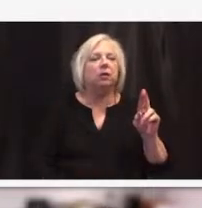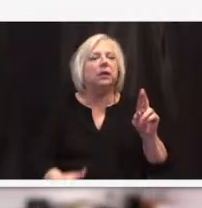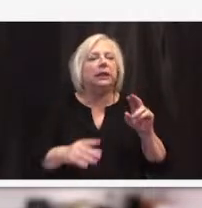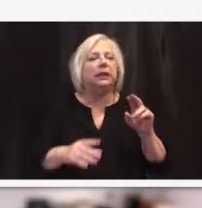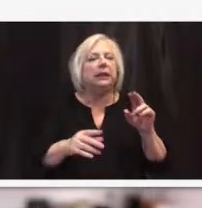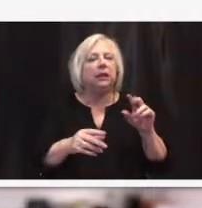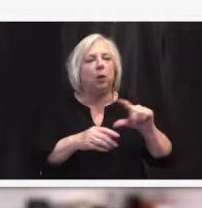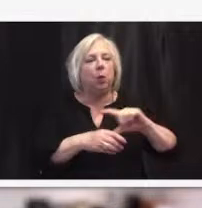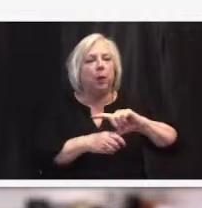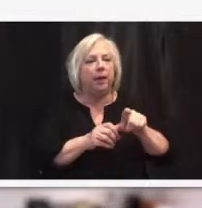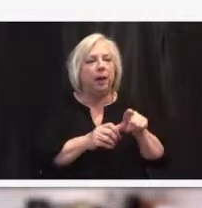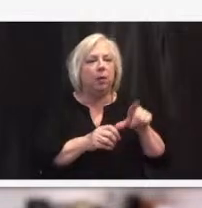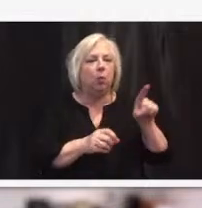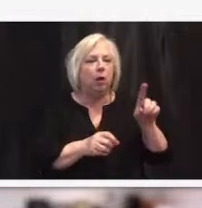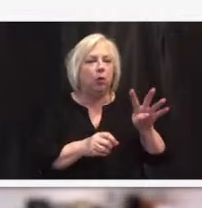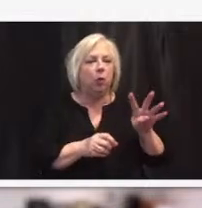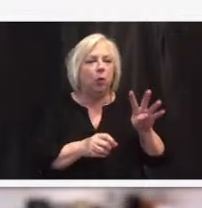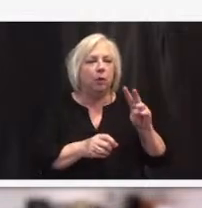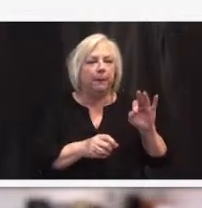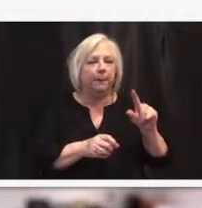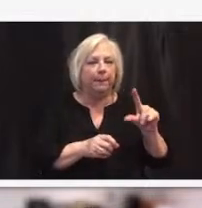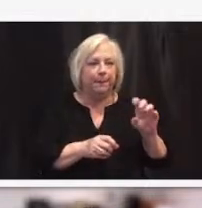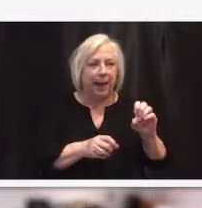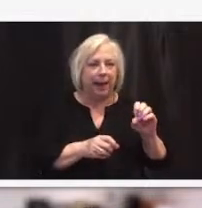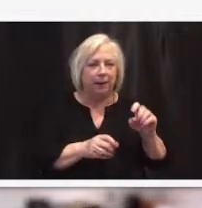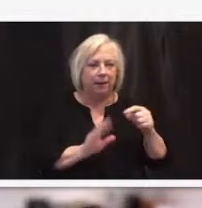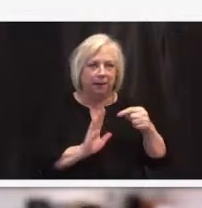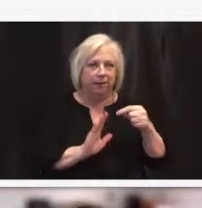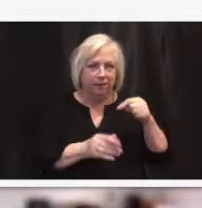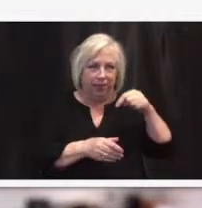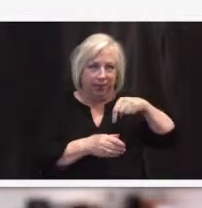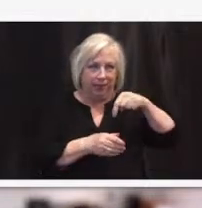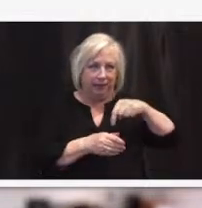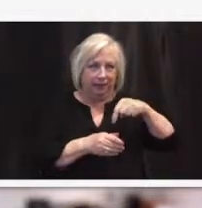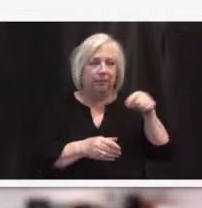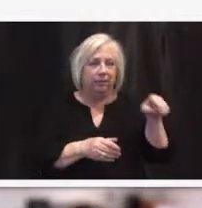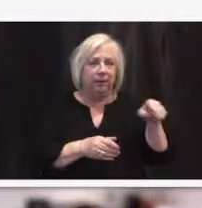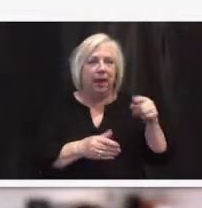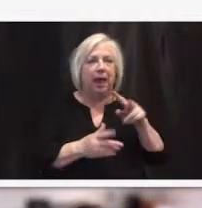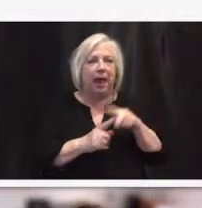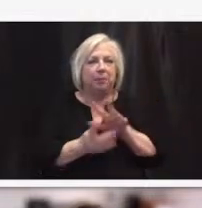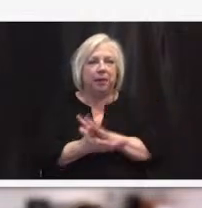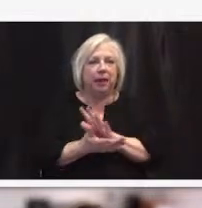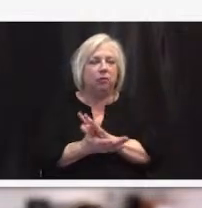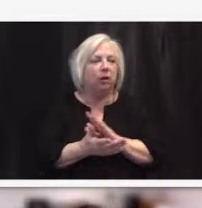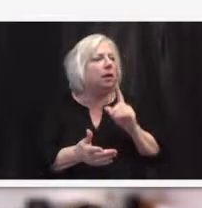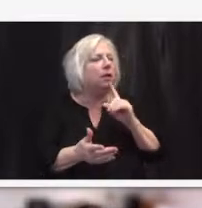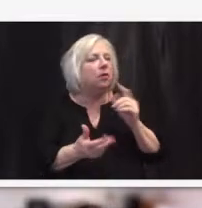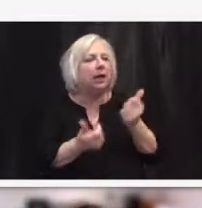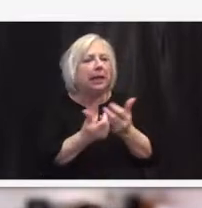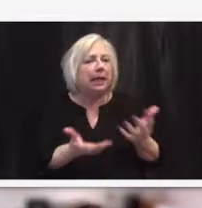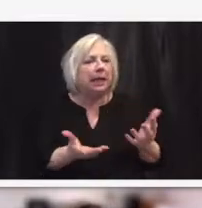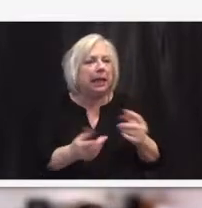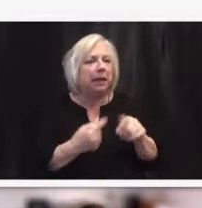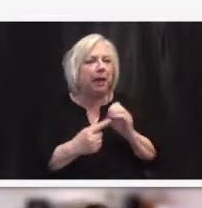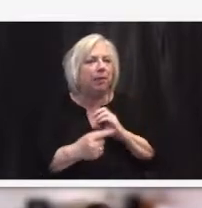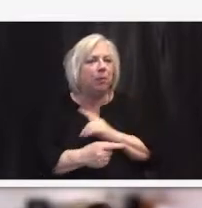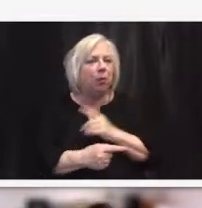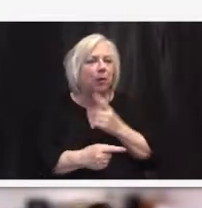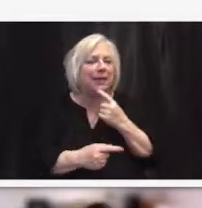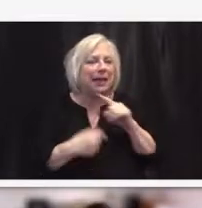location. Okay. Is there anything that the board has said about a